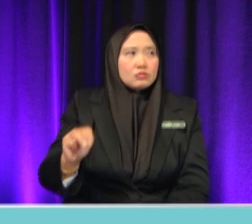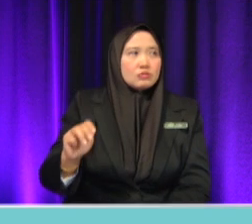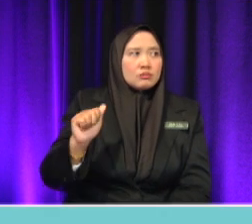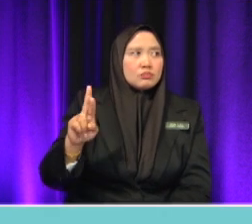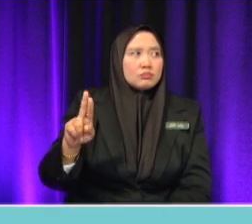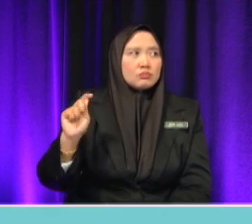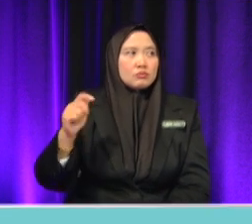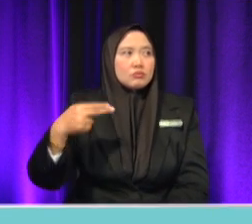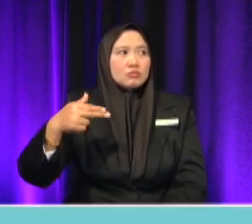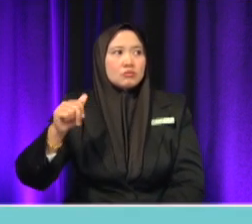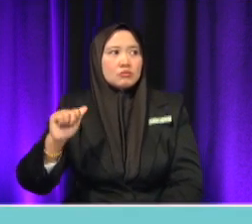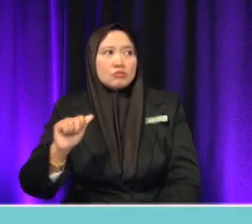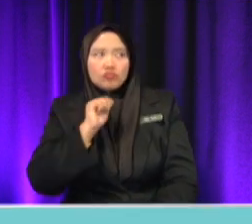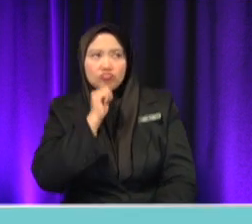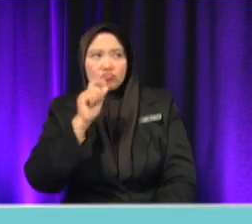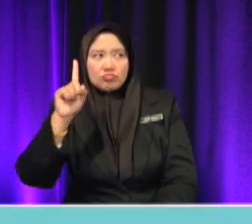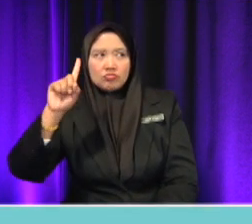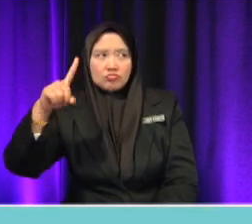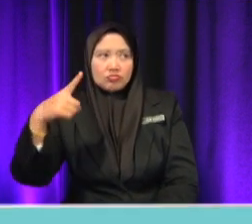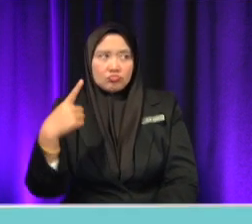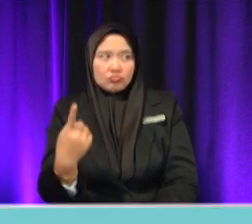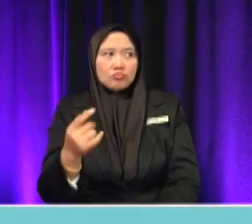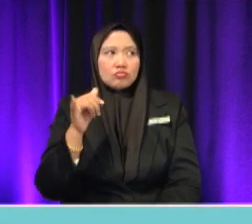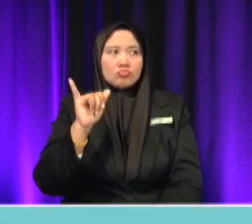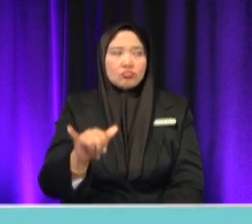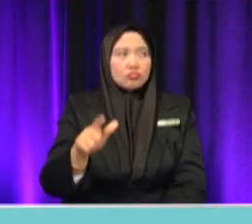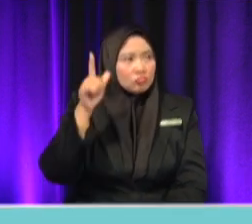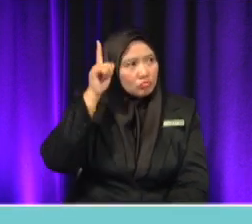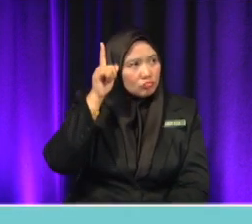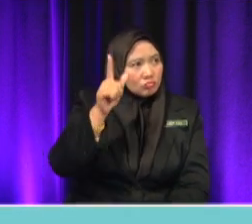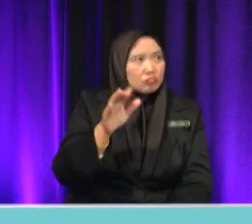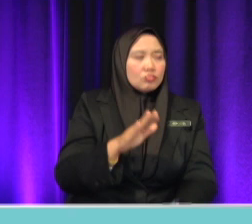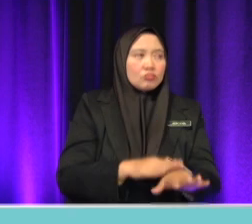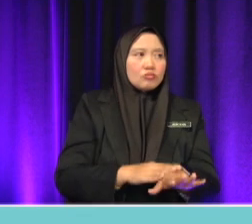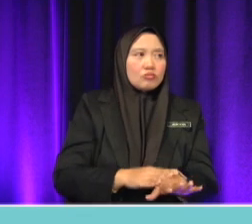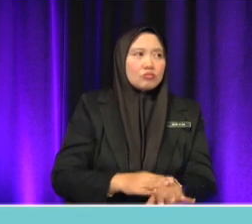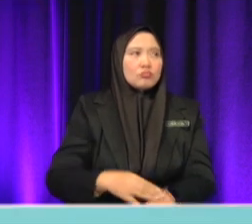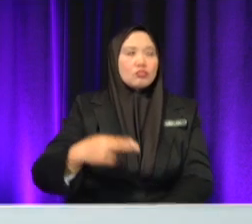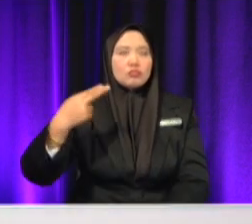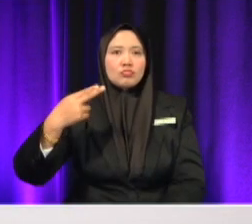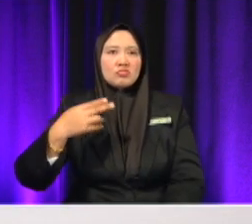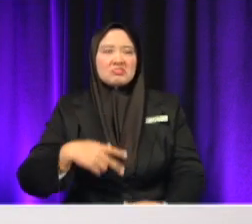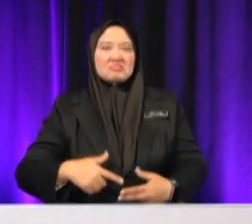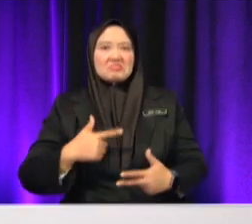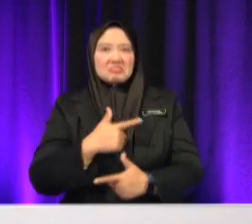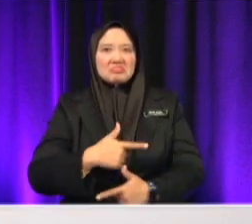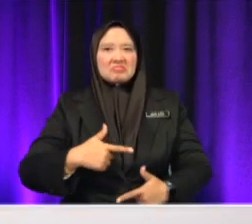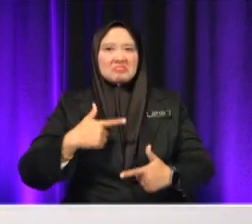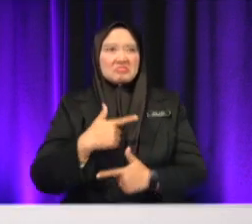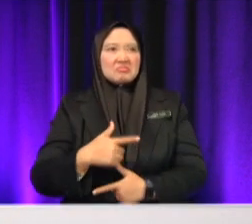one who deals with issues of hunger, whilst Hannah Taylor also deals with hunger